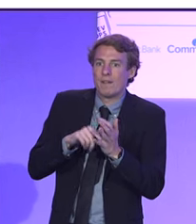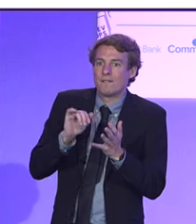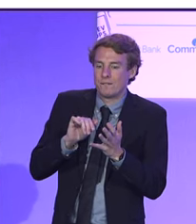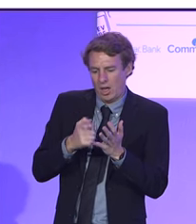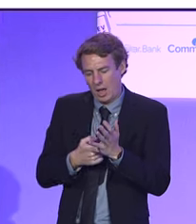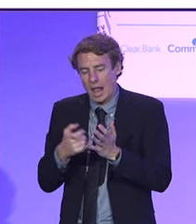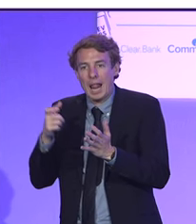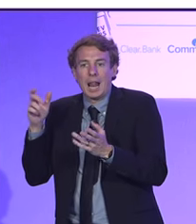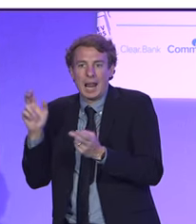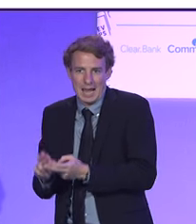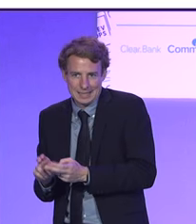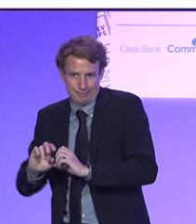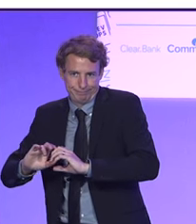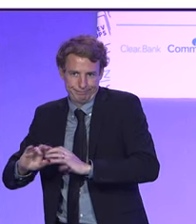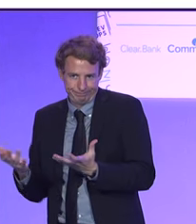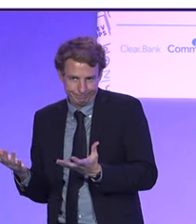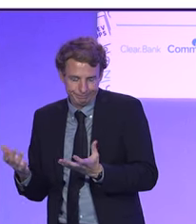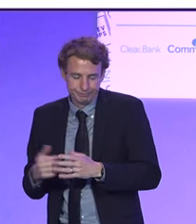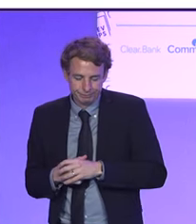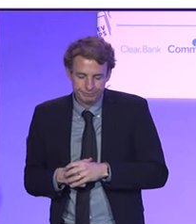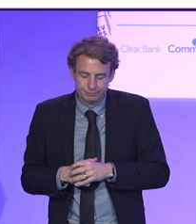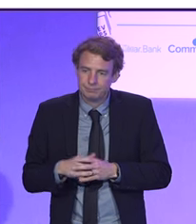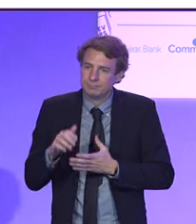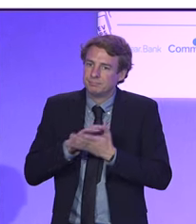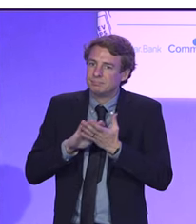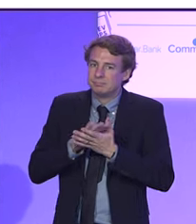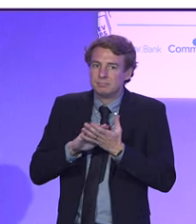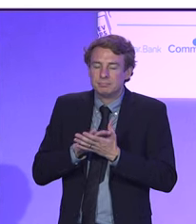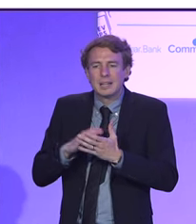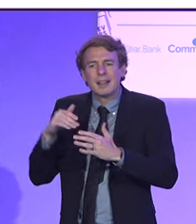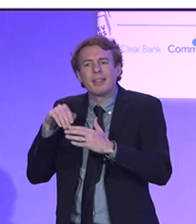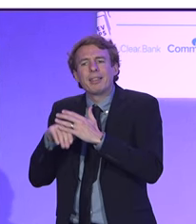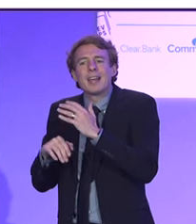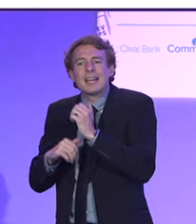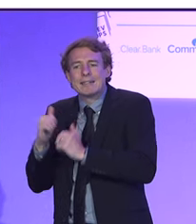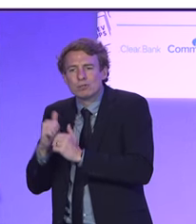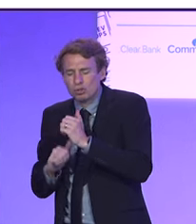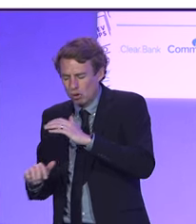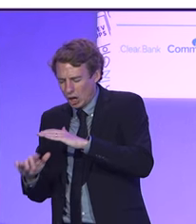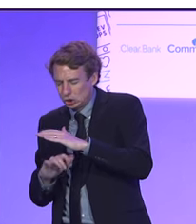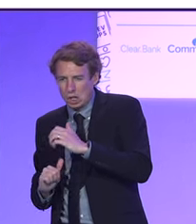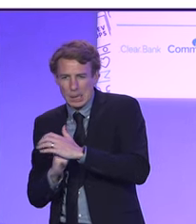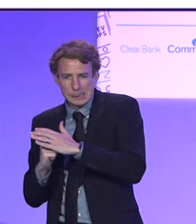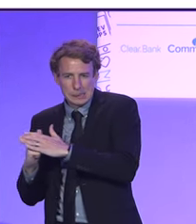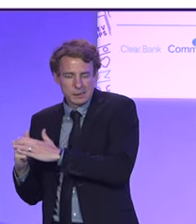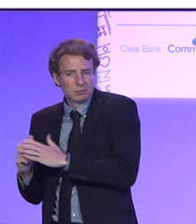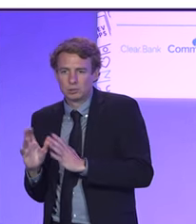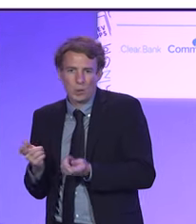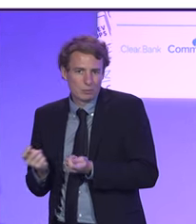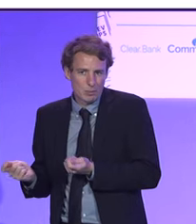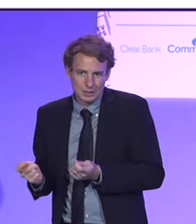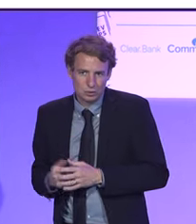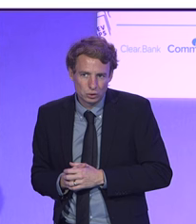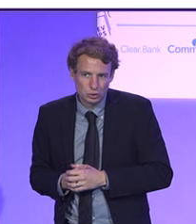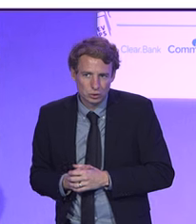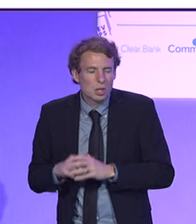applications without having to manage the infrastructure underneath. In practice, there are still servers running.